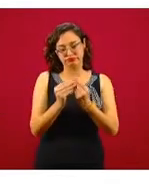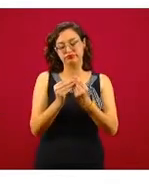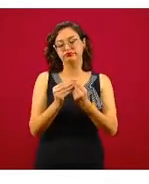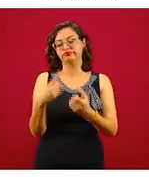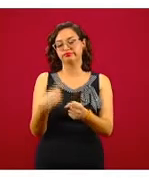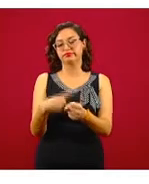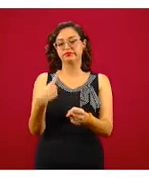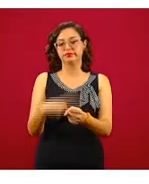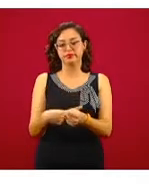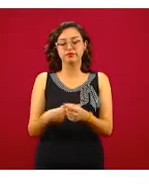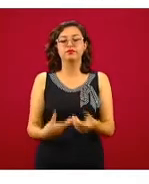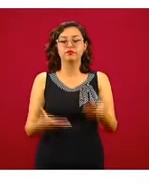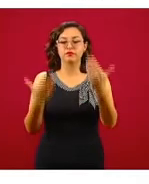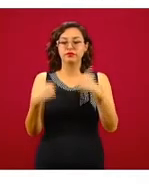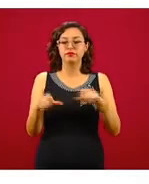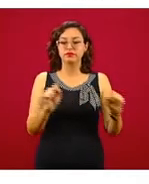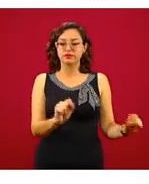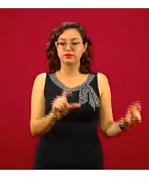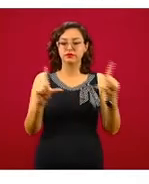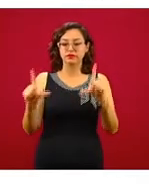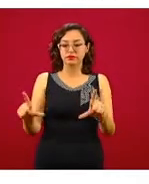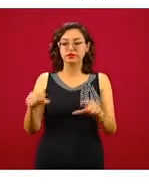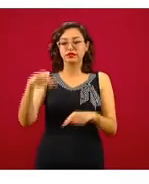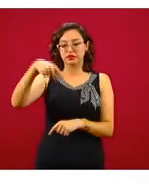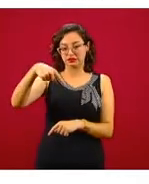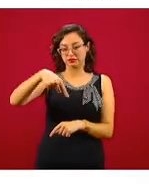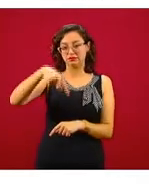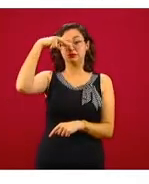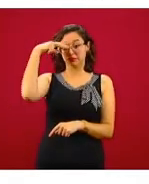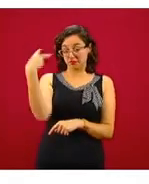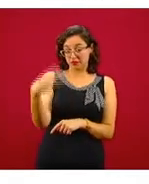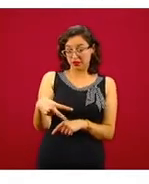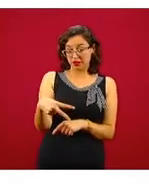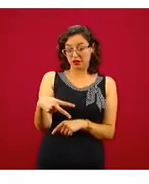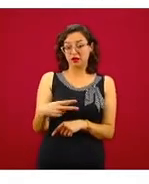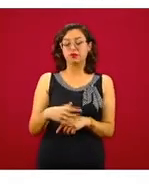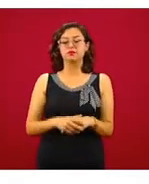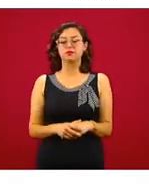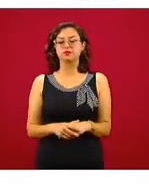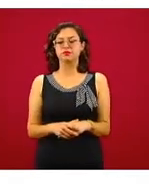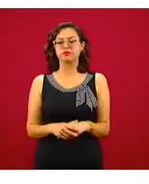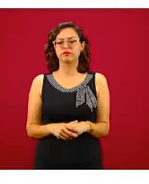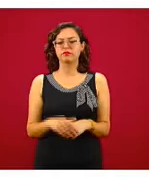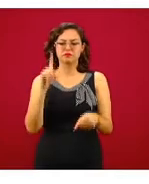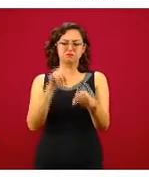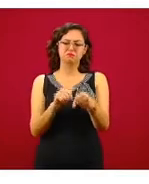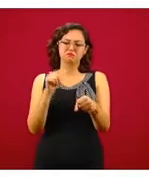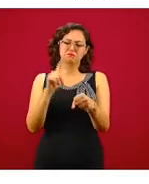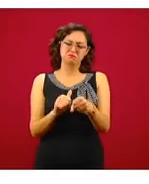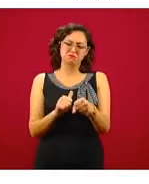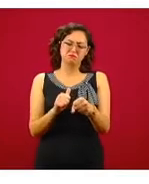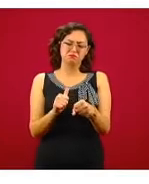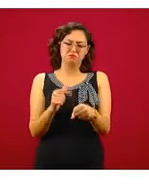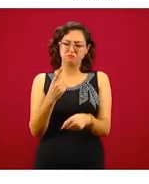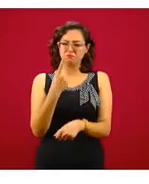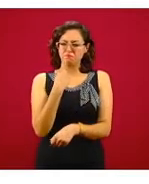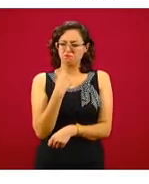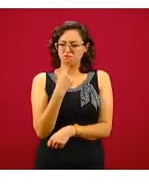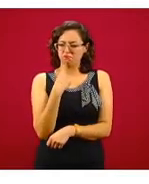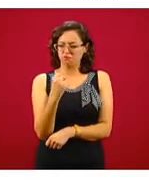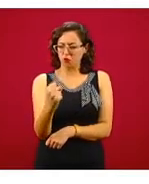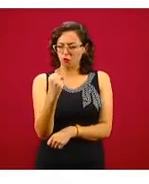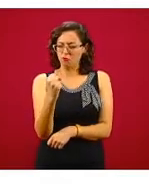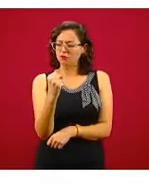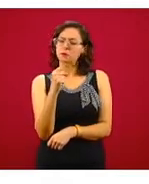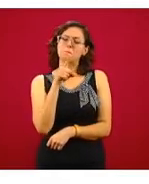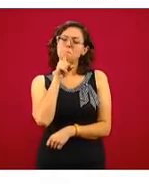total numbers diapositiva per state. vamos a ver la epidemia activa en Mexico México. City Aquí leading sí, the way, los of colores course. no son as well as the state of Mexico. Here